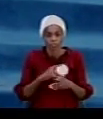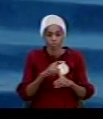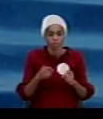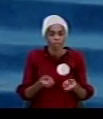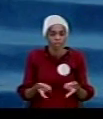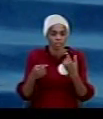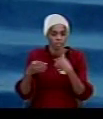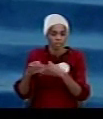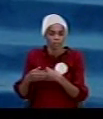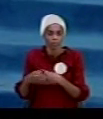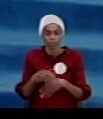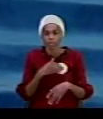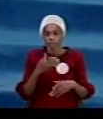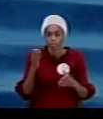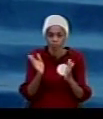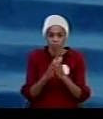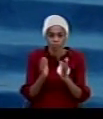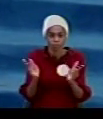the professor